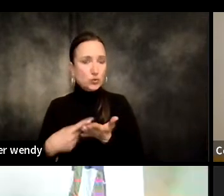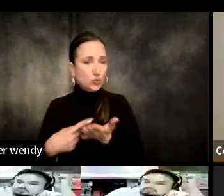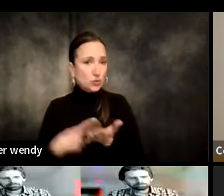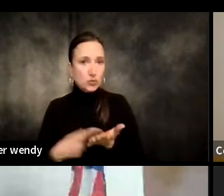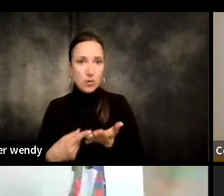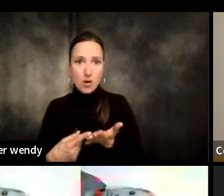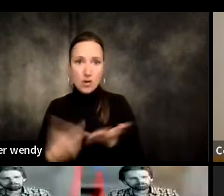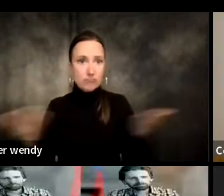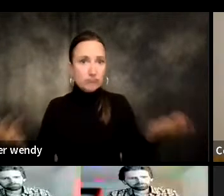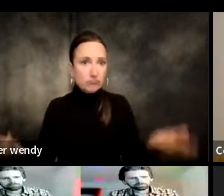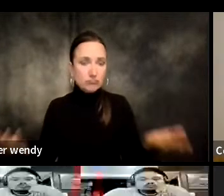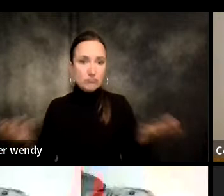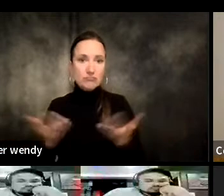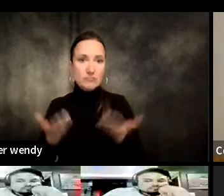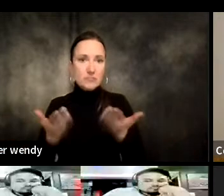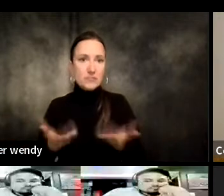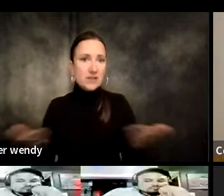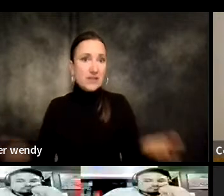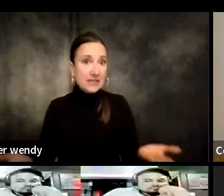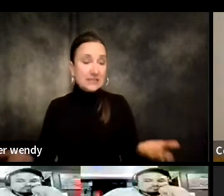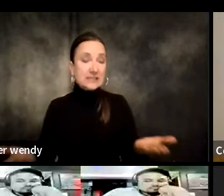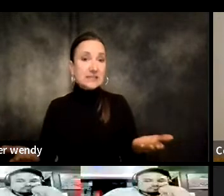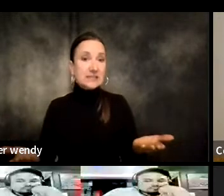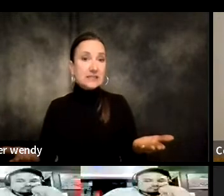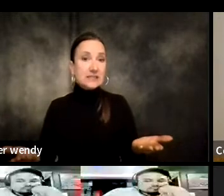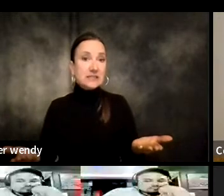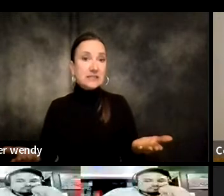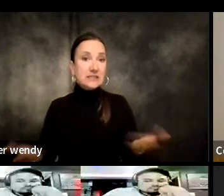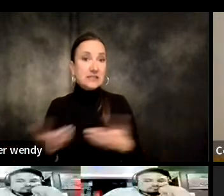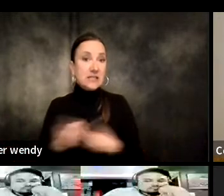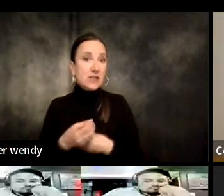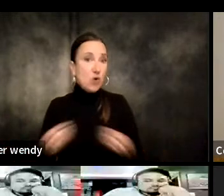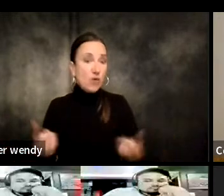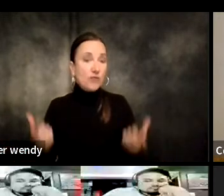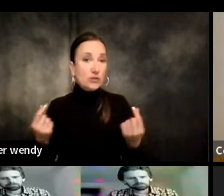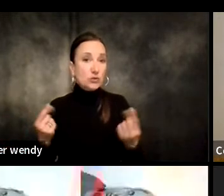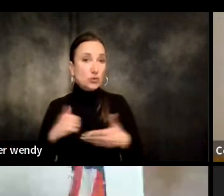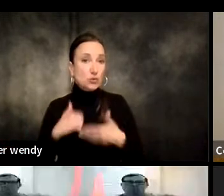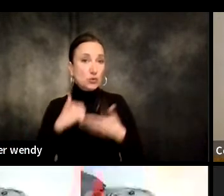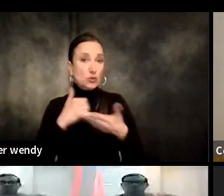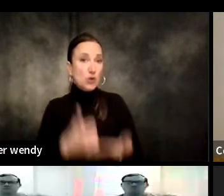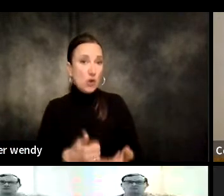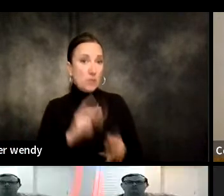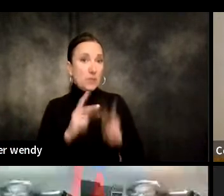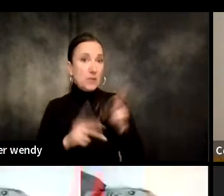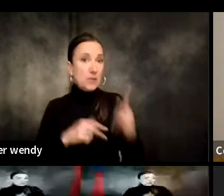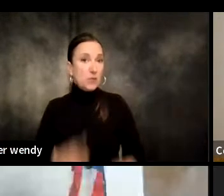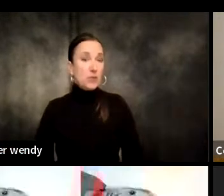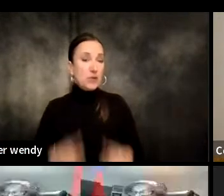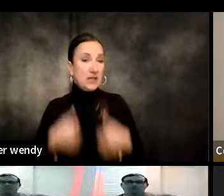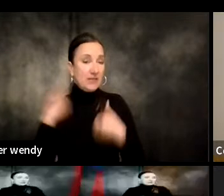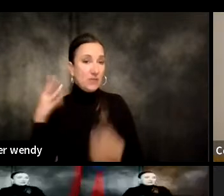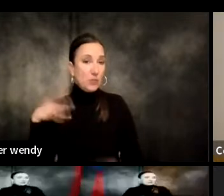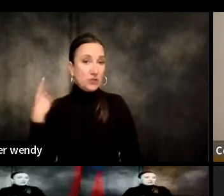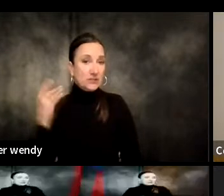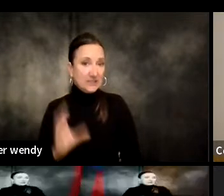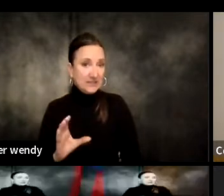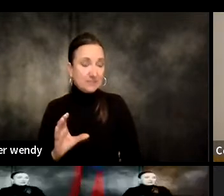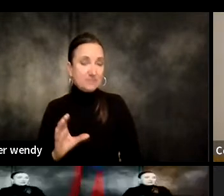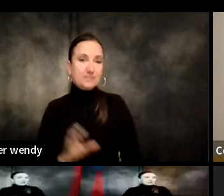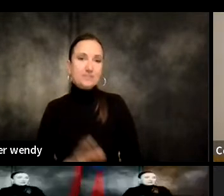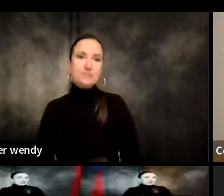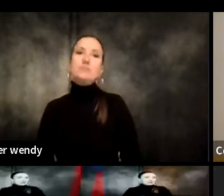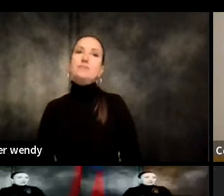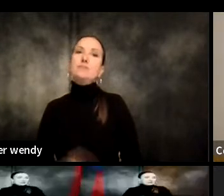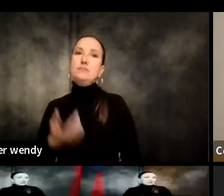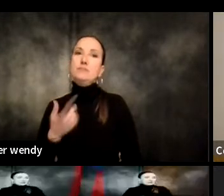the things that the office does for consumers in the District of Columbia. We are